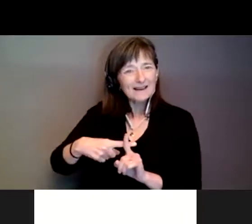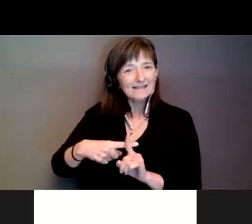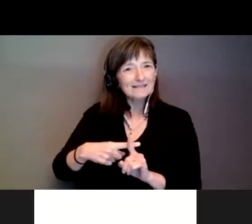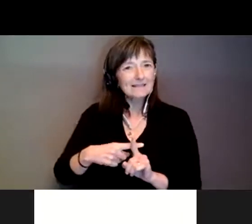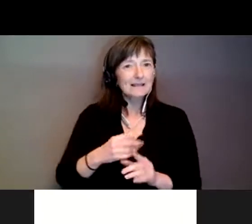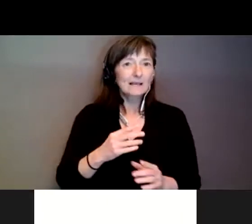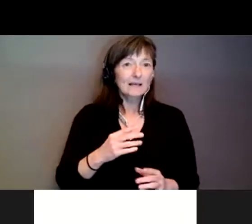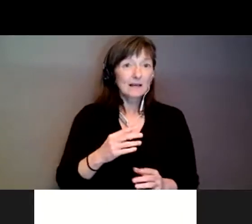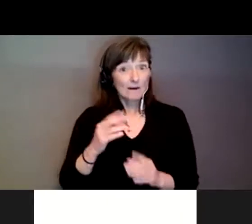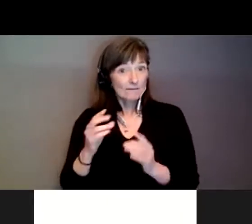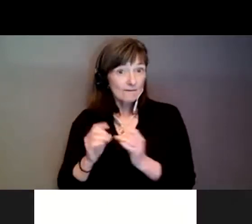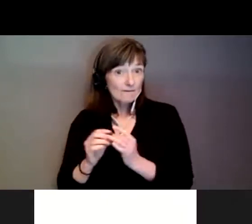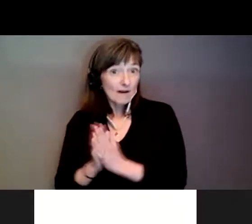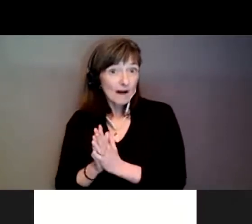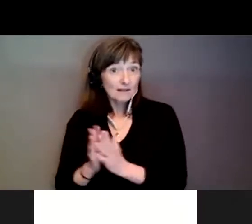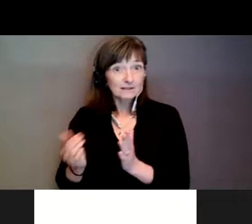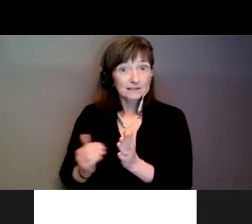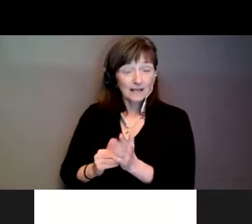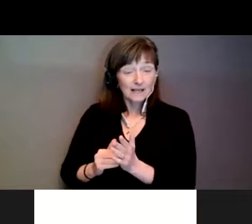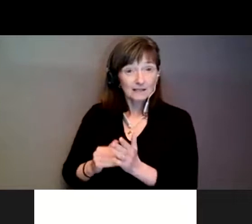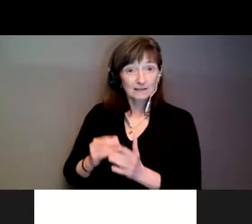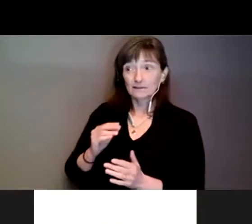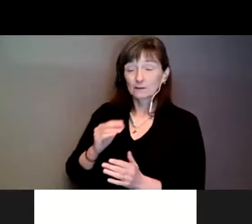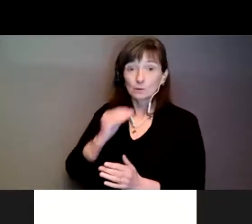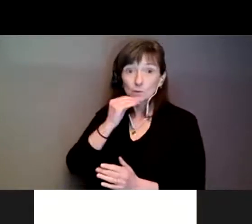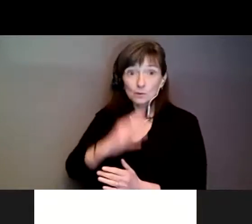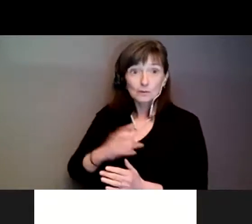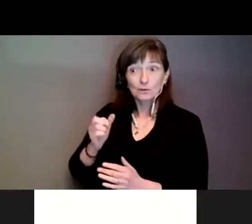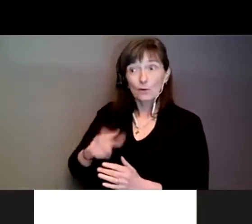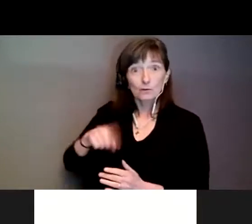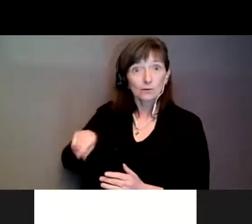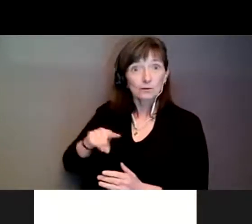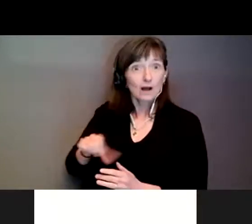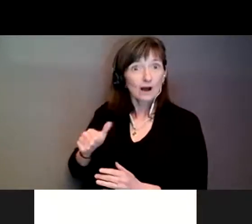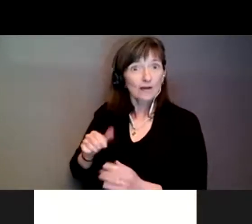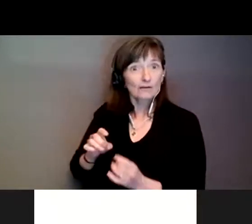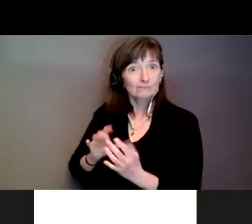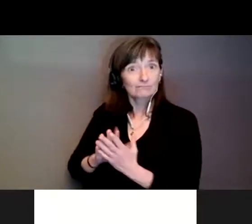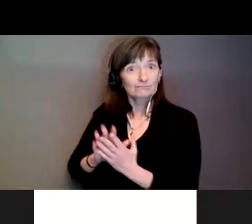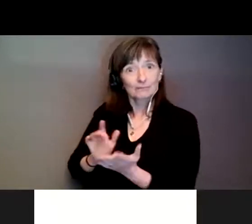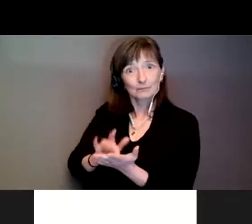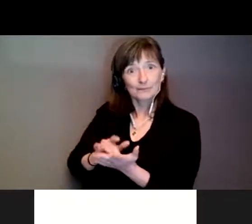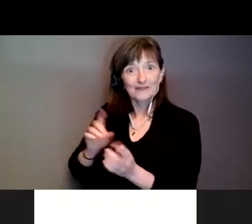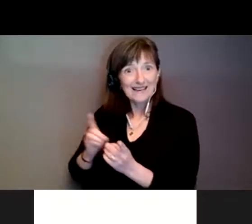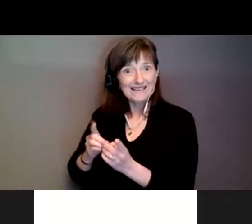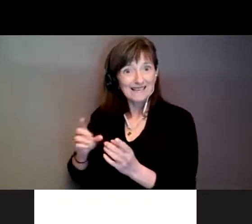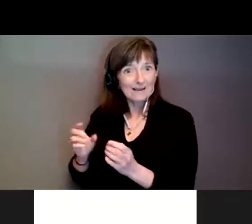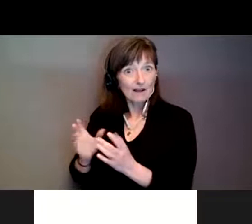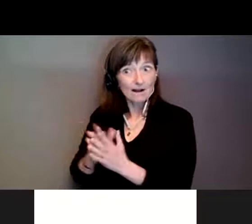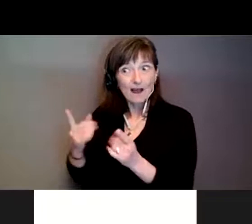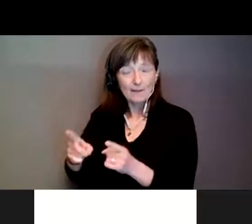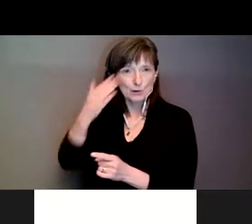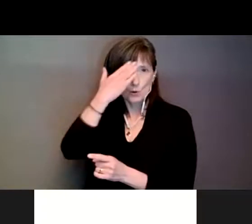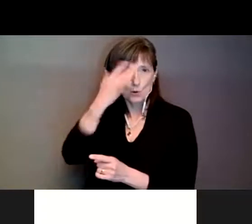whole. And in fact, Sheater was one of only 11 organizations in Ontario